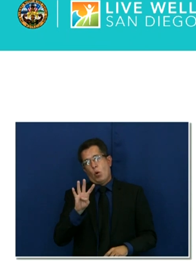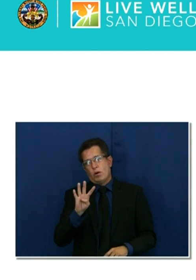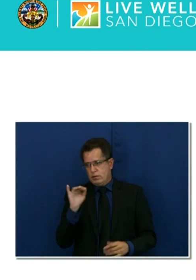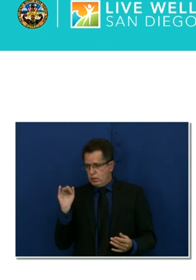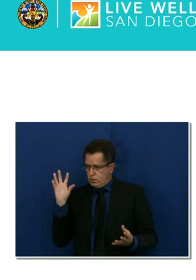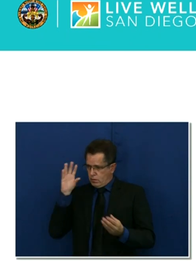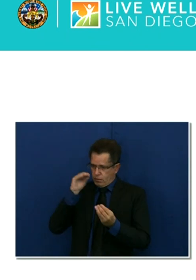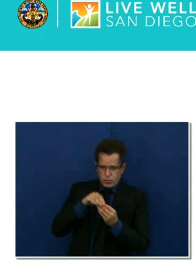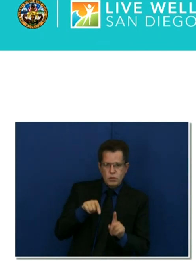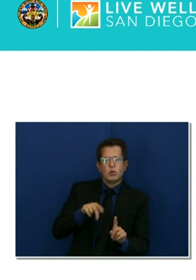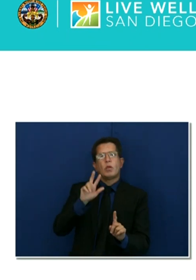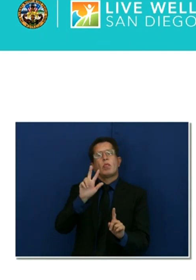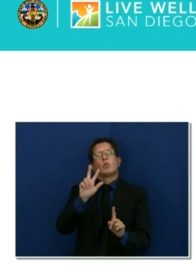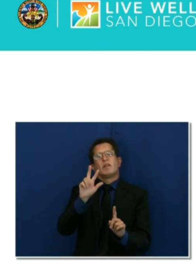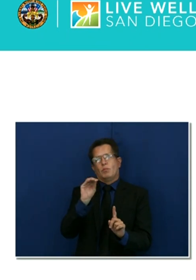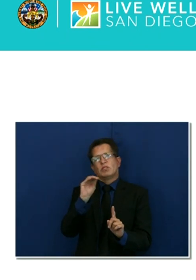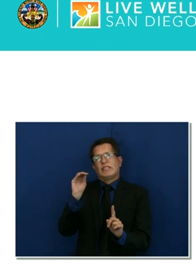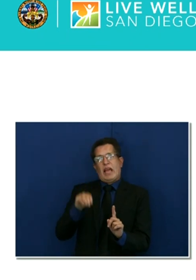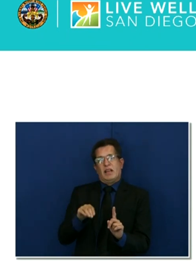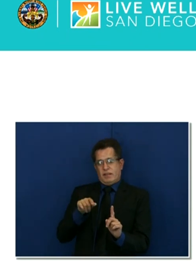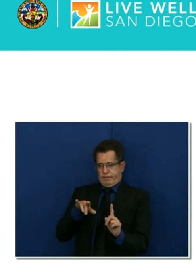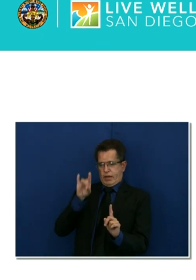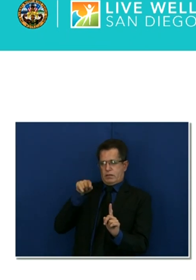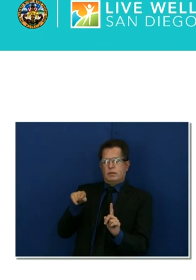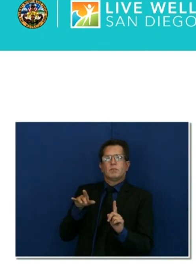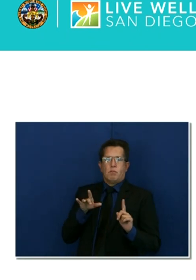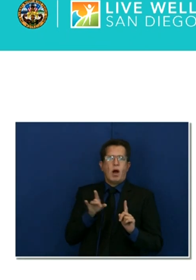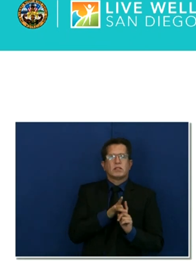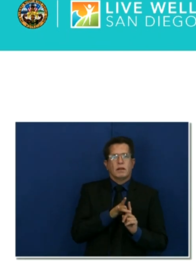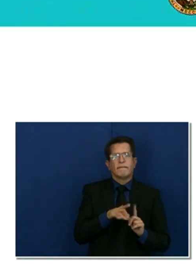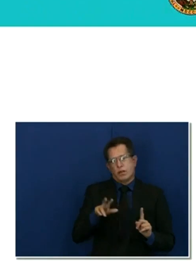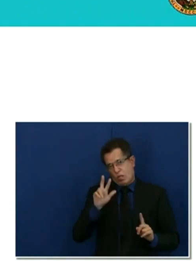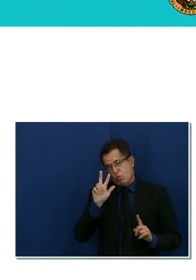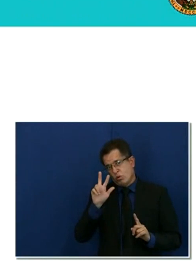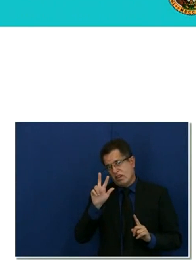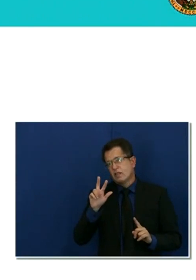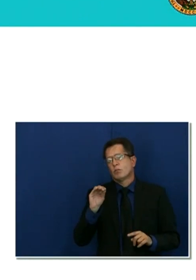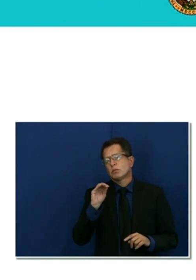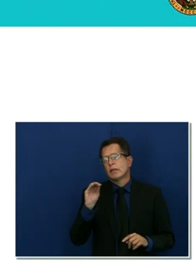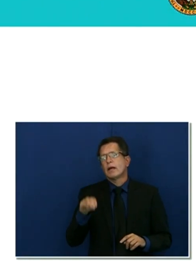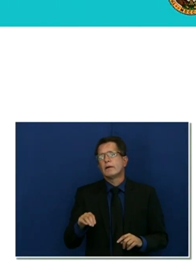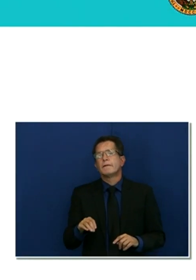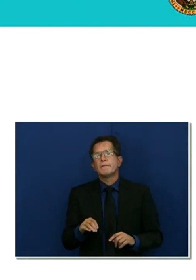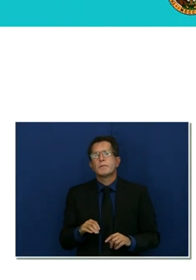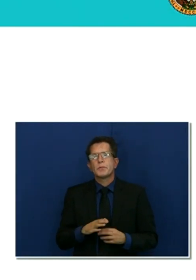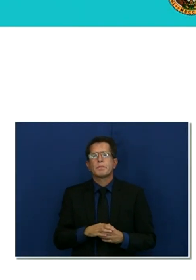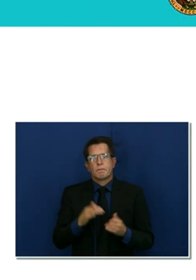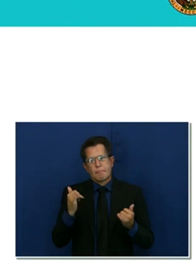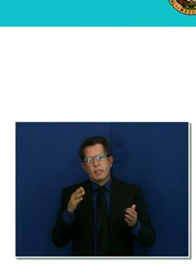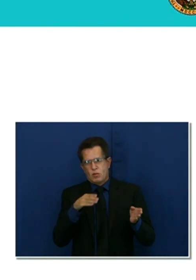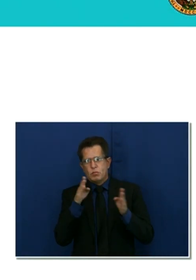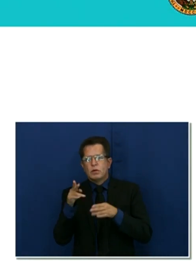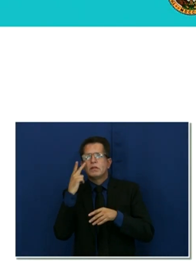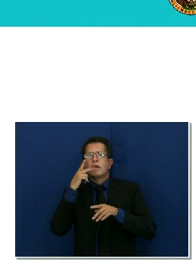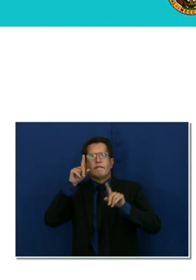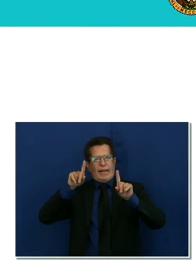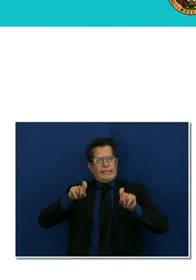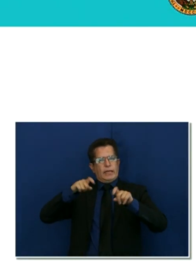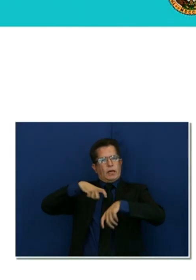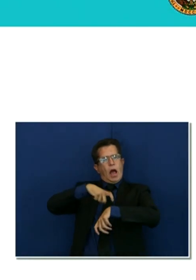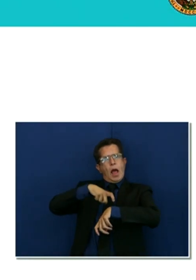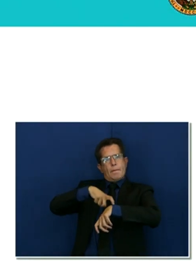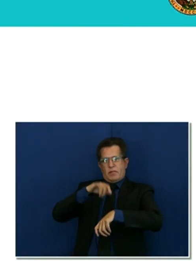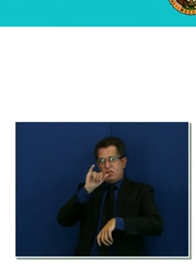3% percentage of positive as we advance to the next chart there. Oh, there you see testing turnaround